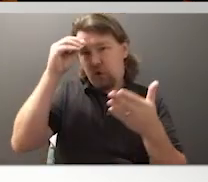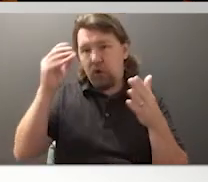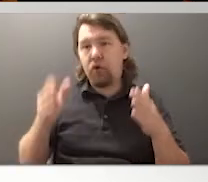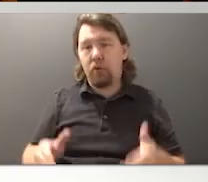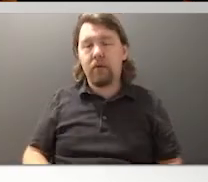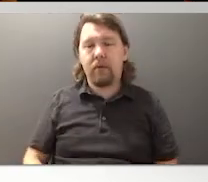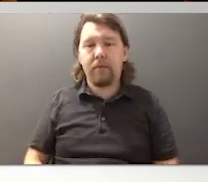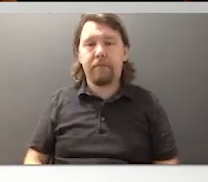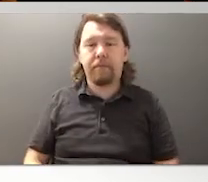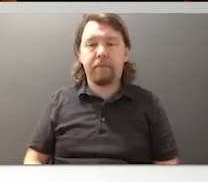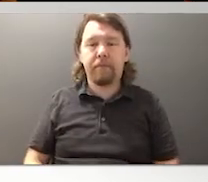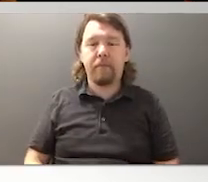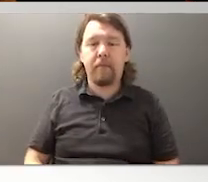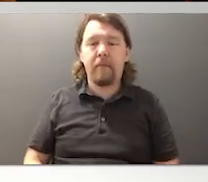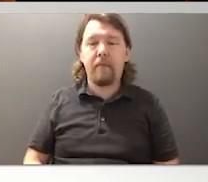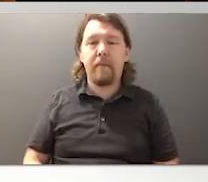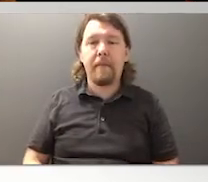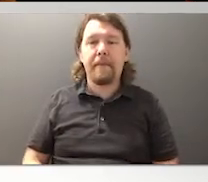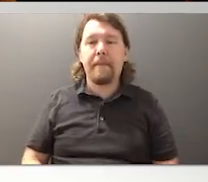of students.